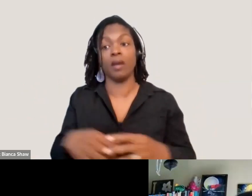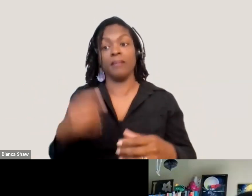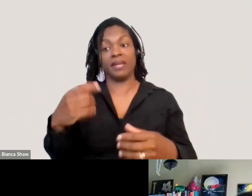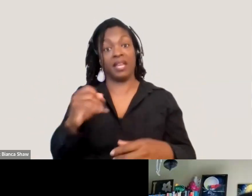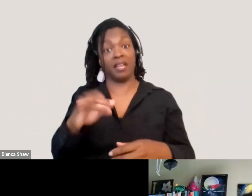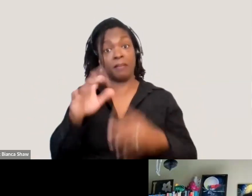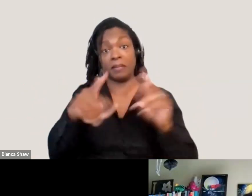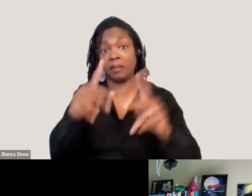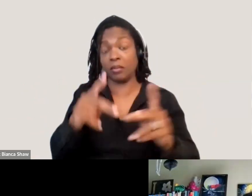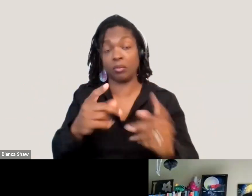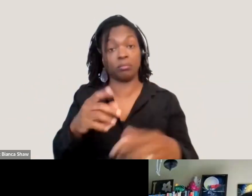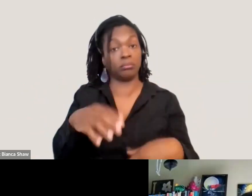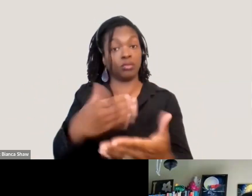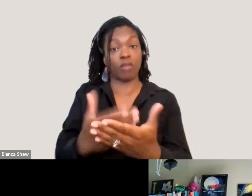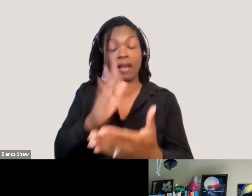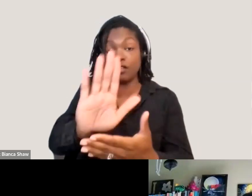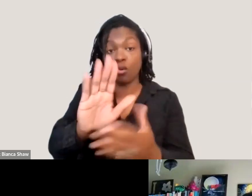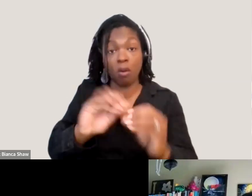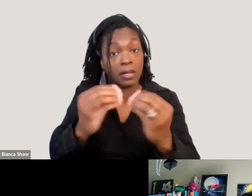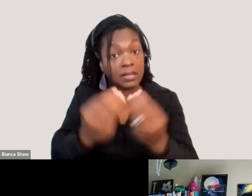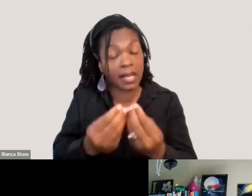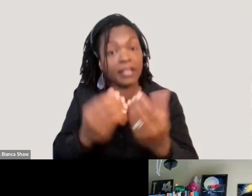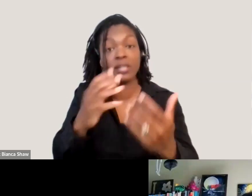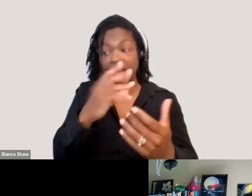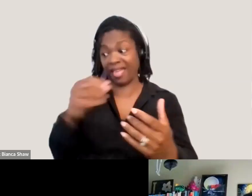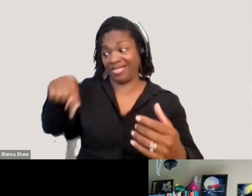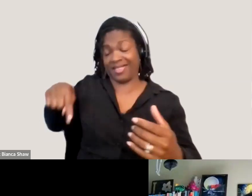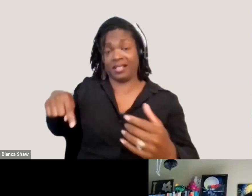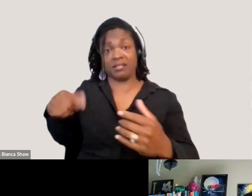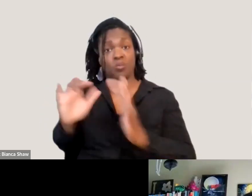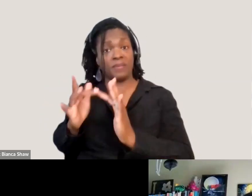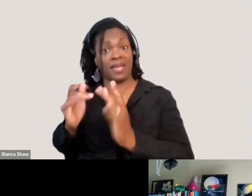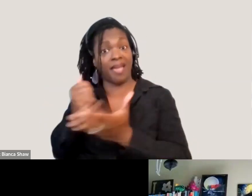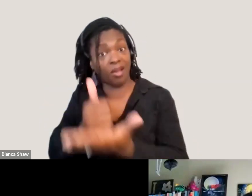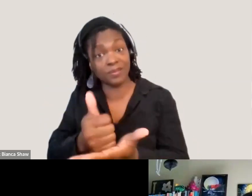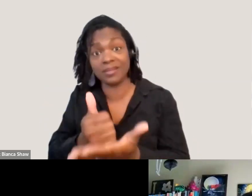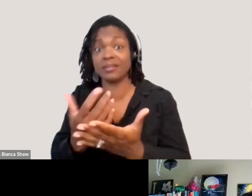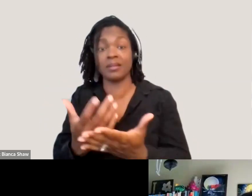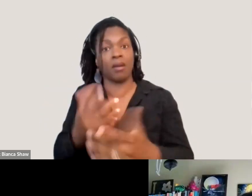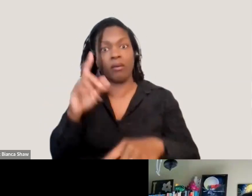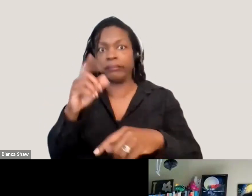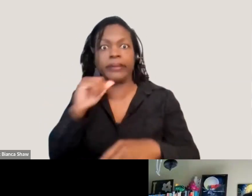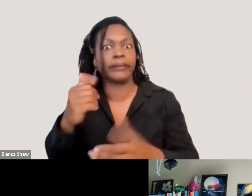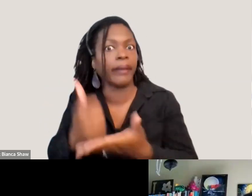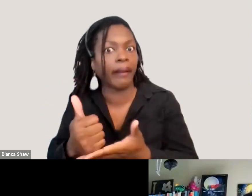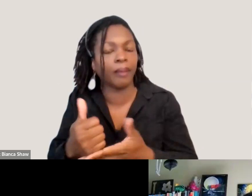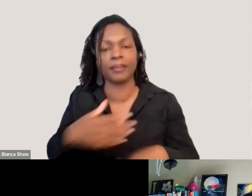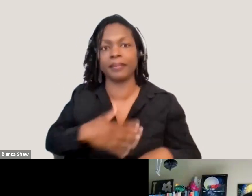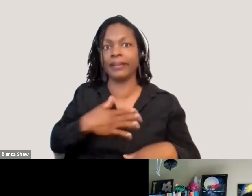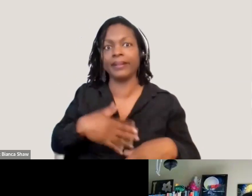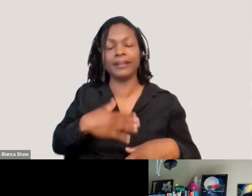give them references and advice and help them through processes, talk to us, like reach out to us and say, hey,